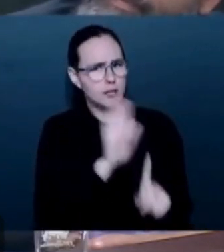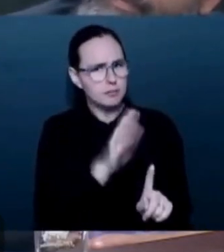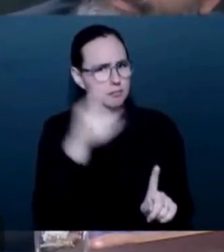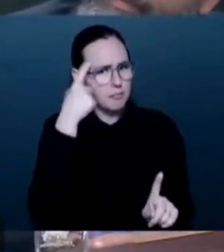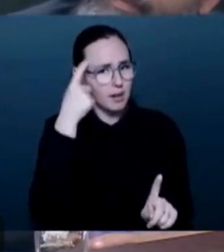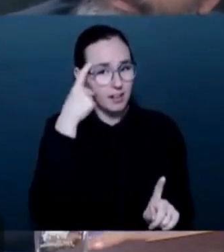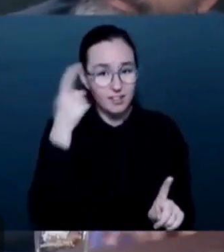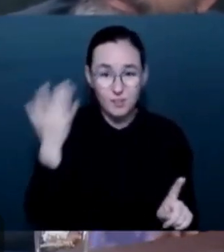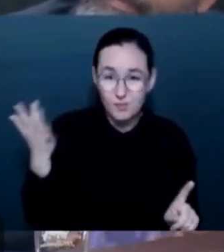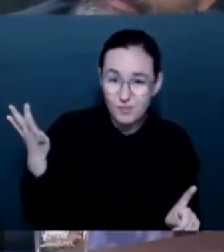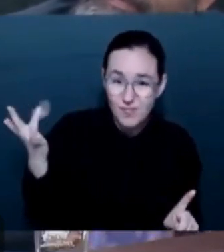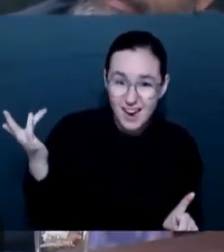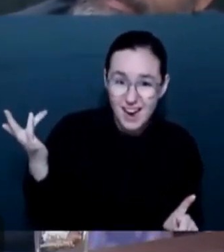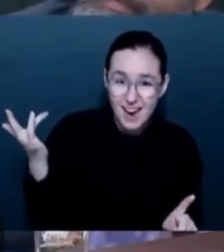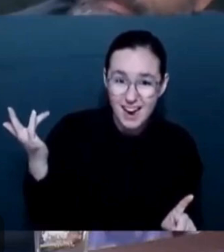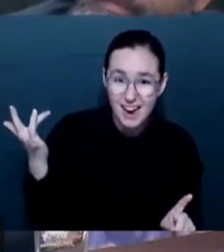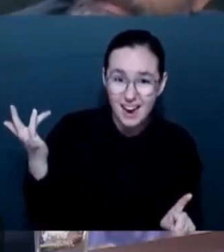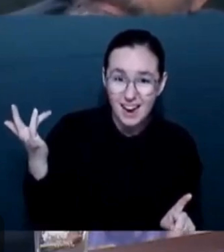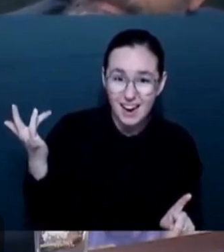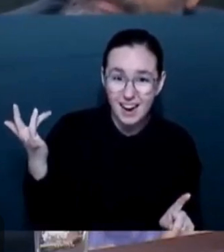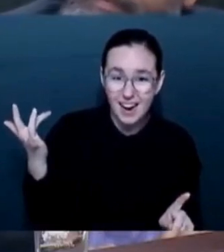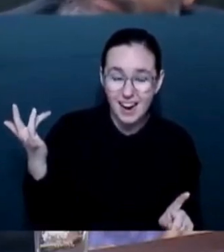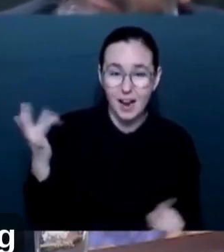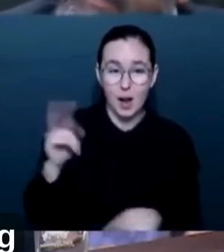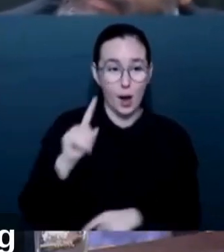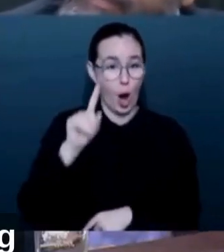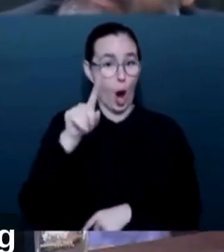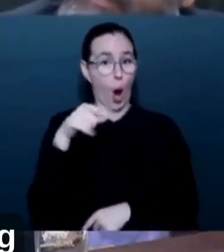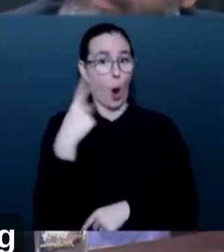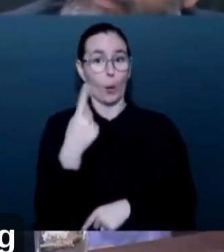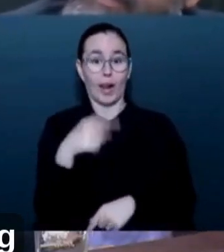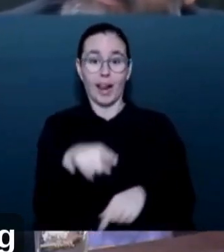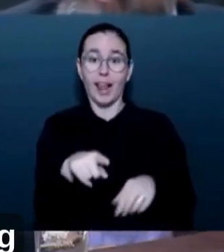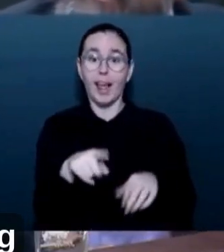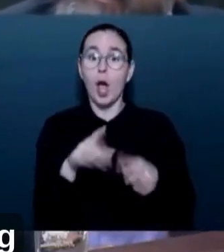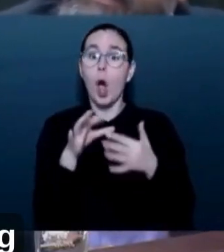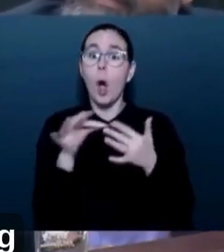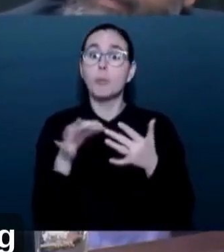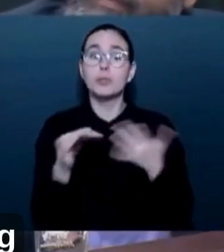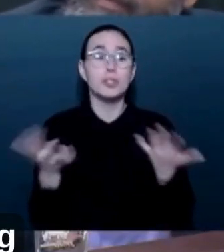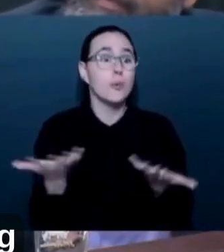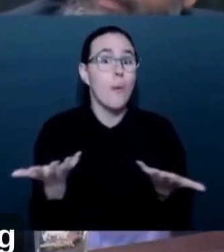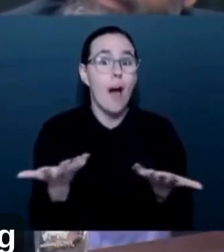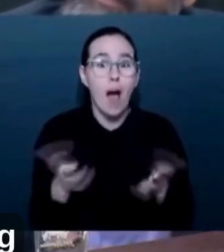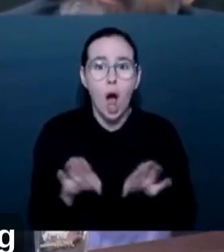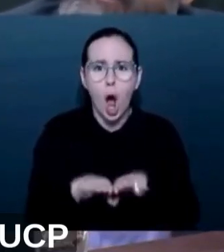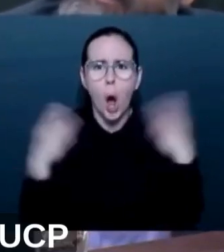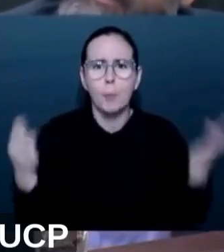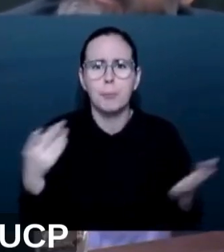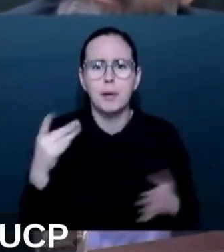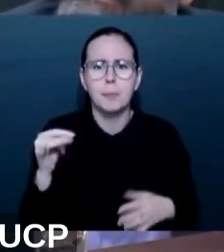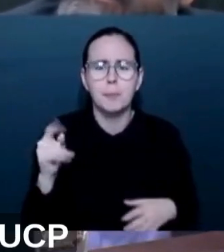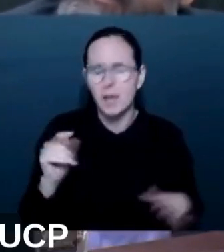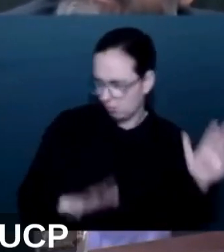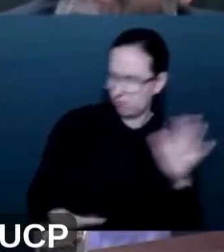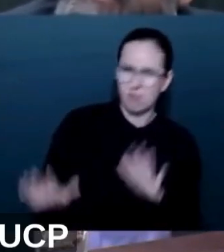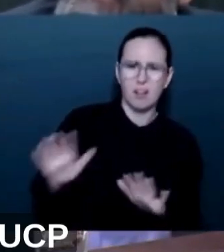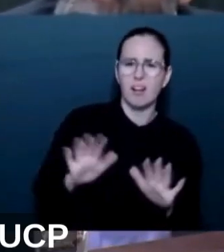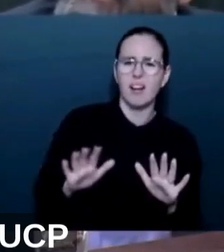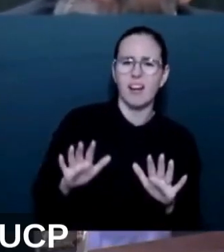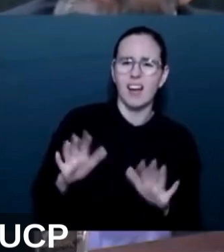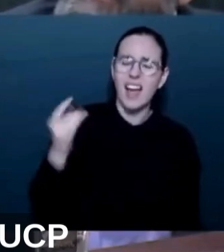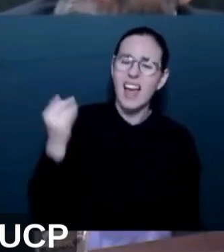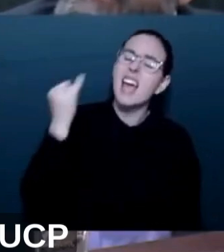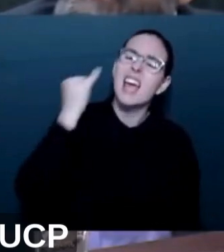option for their coal project is an open pit mine. If open pit mining isn't allowed and mining companies can't extract